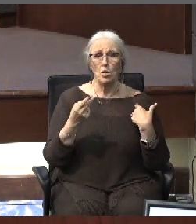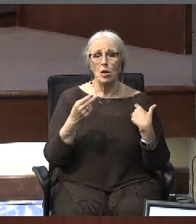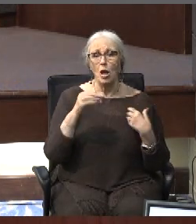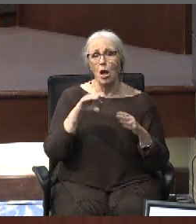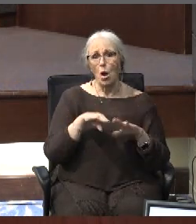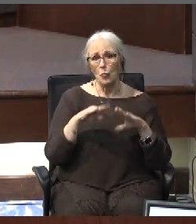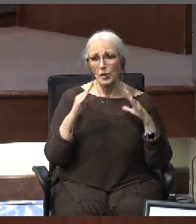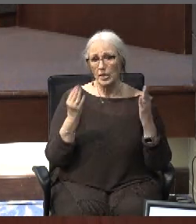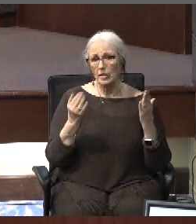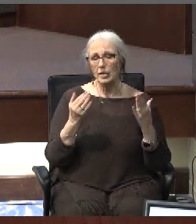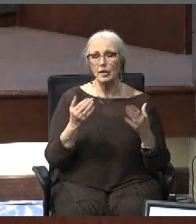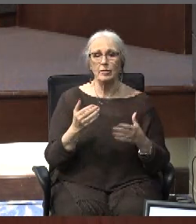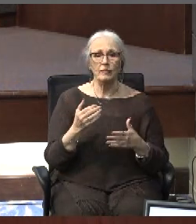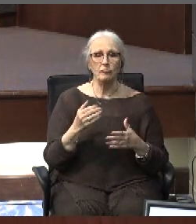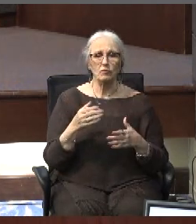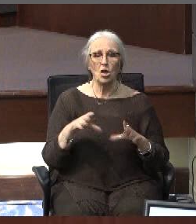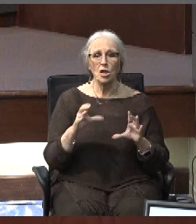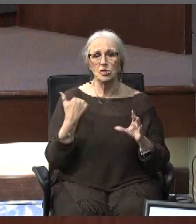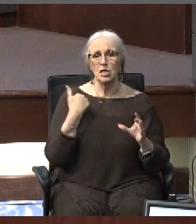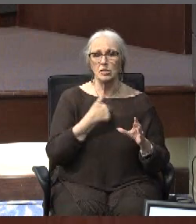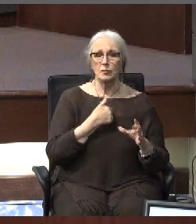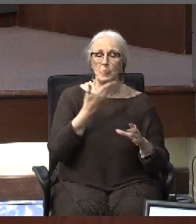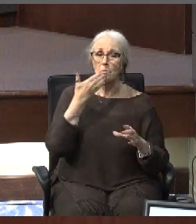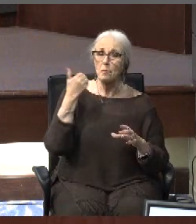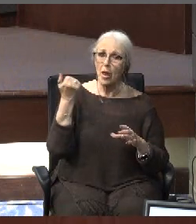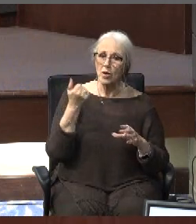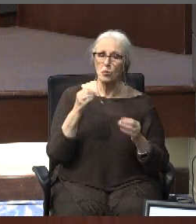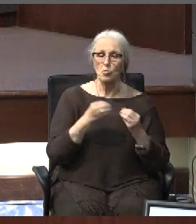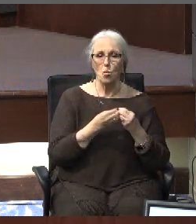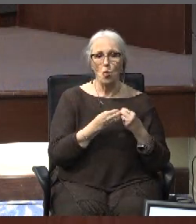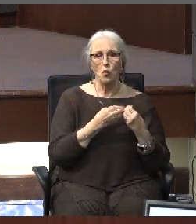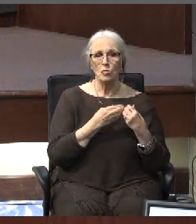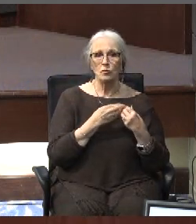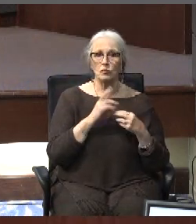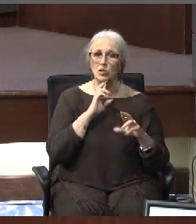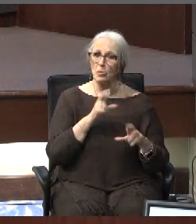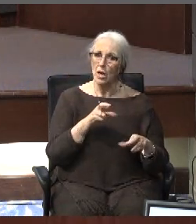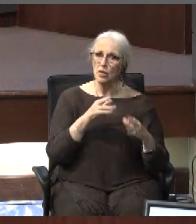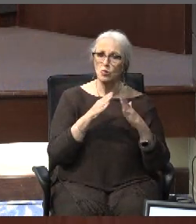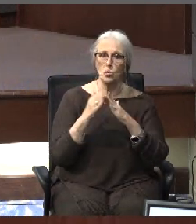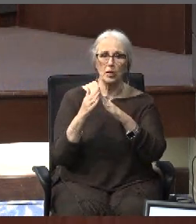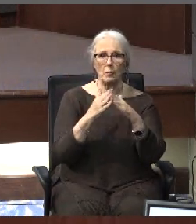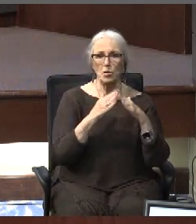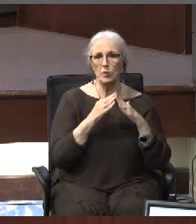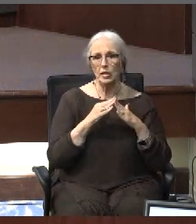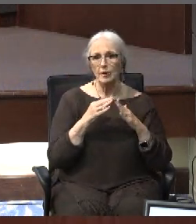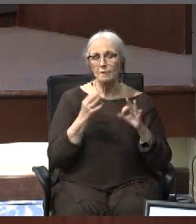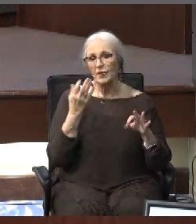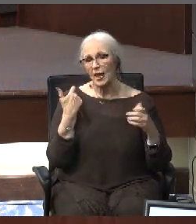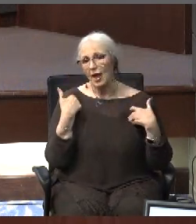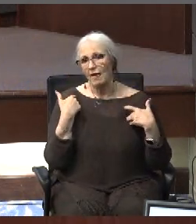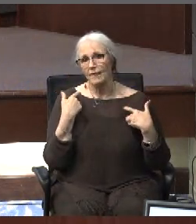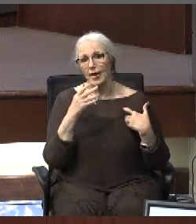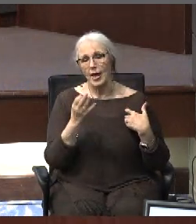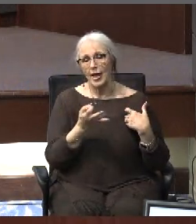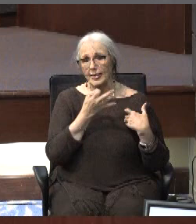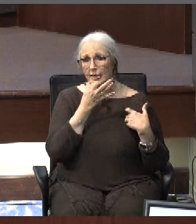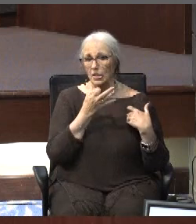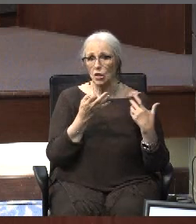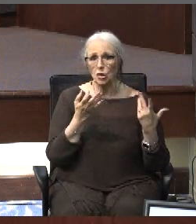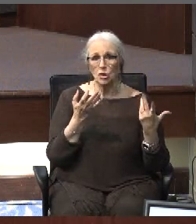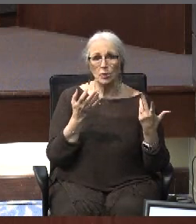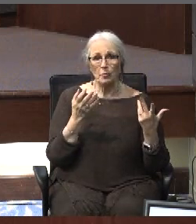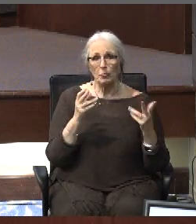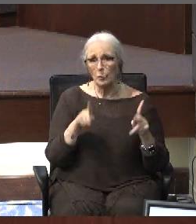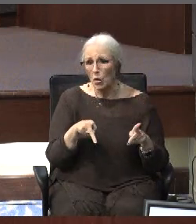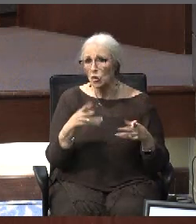makes us better and more responsive to the community, that if you have an ideal to hire an extra person or however, wherever